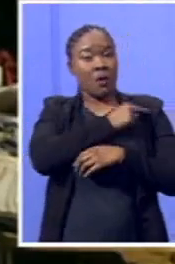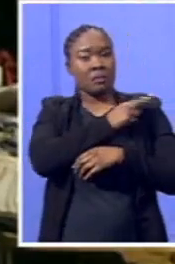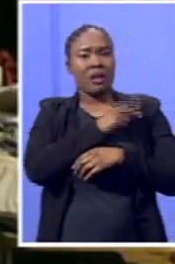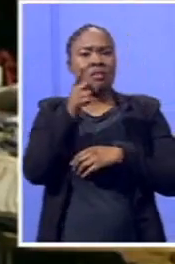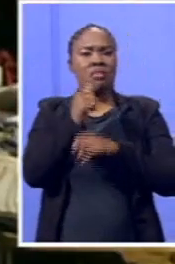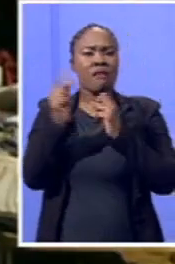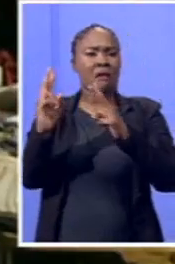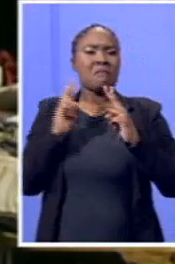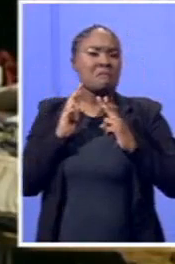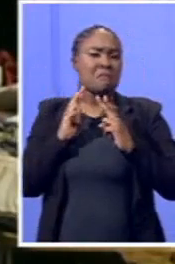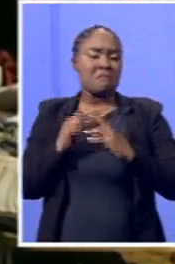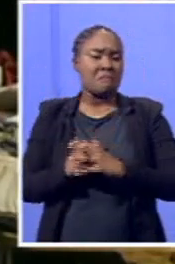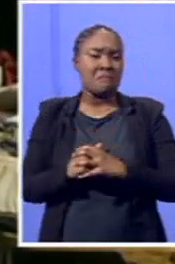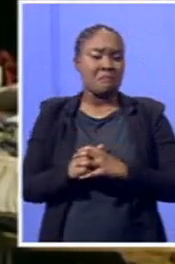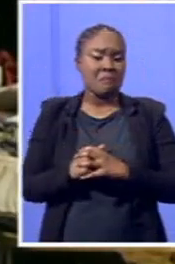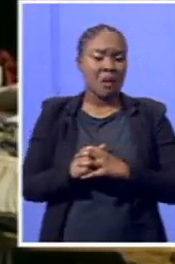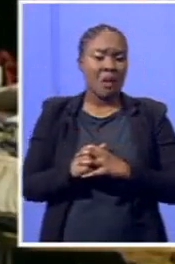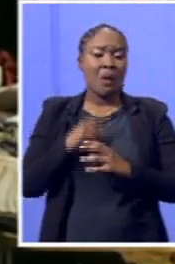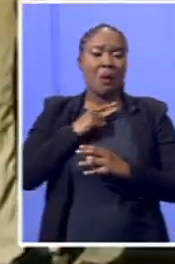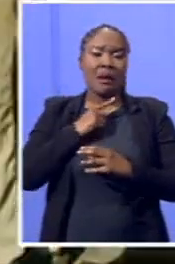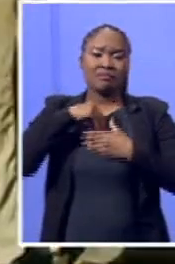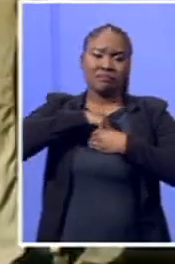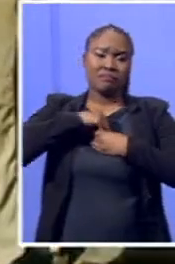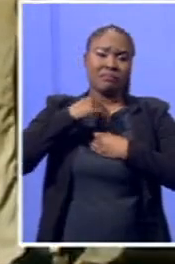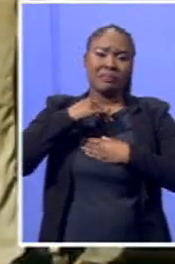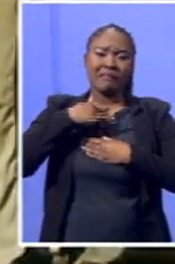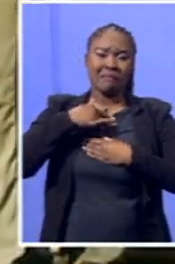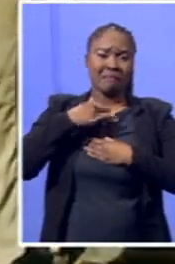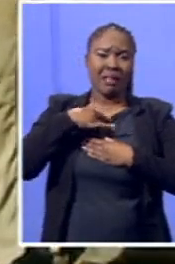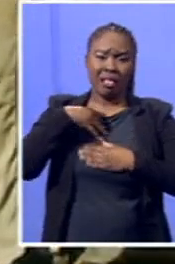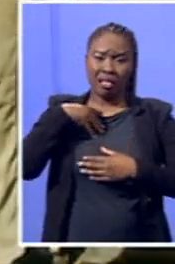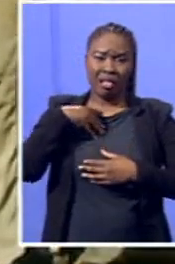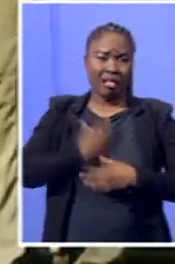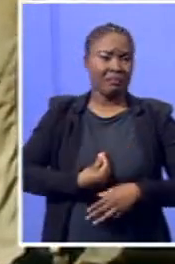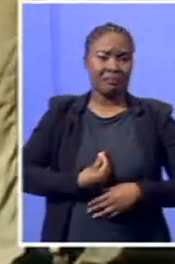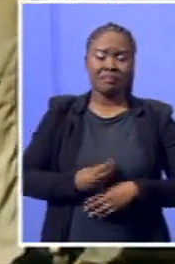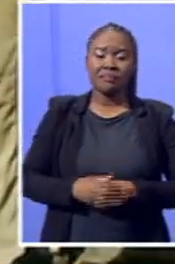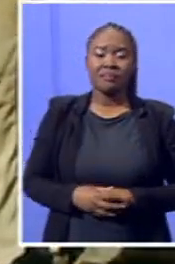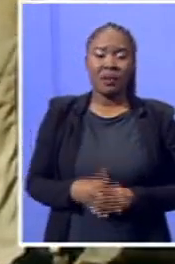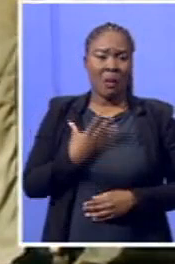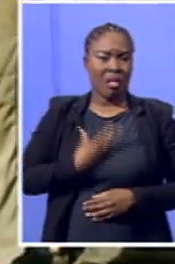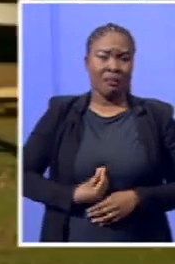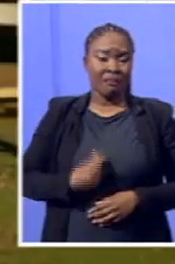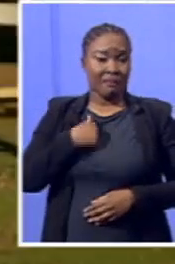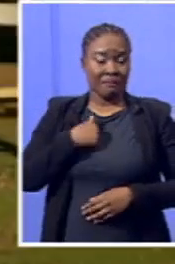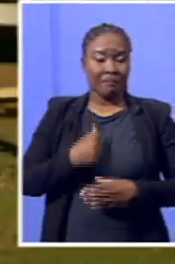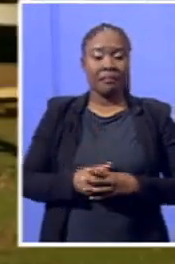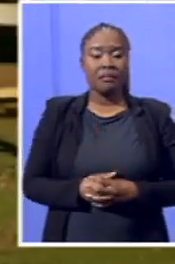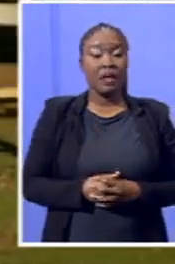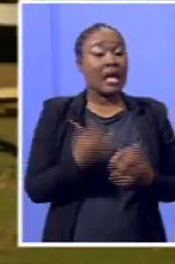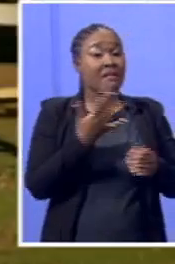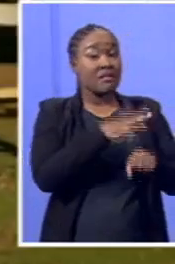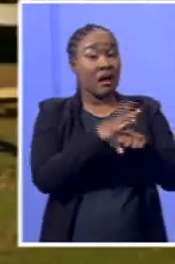don't come to visit me, which is killing me inside. Says they also have a system to deal with deaths